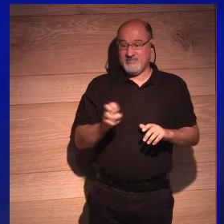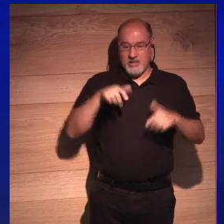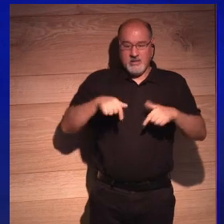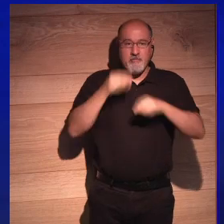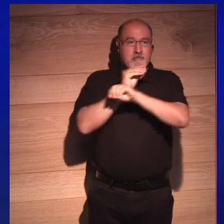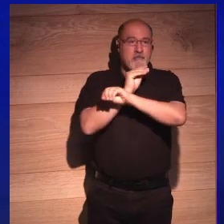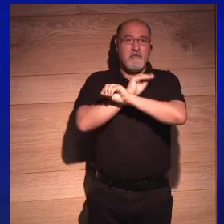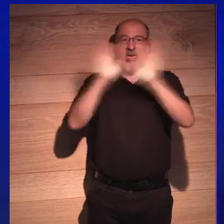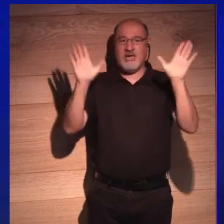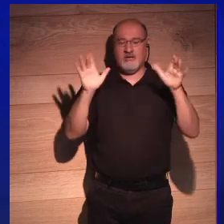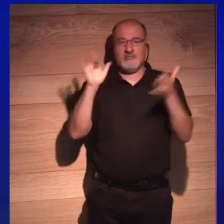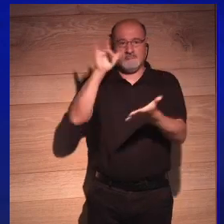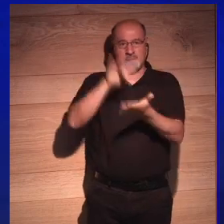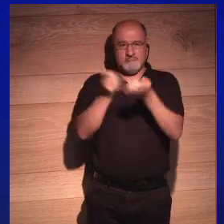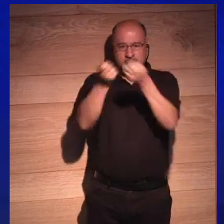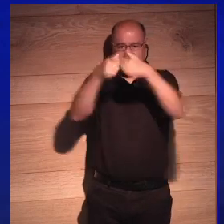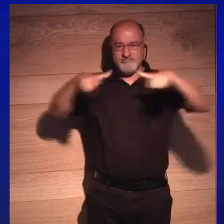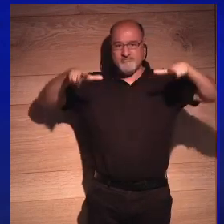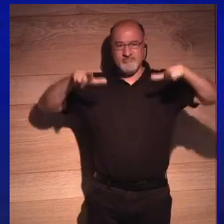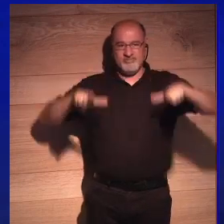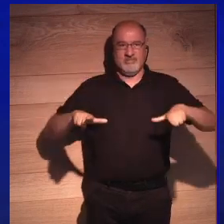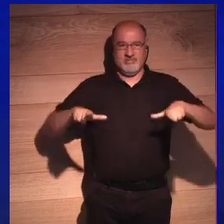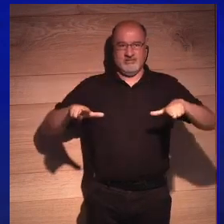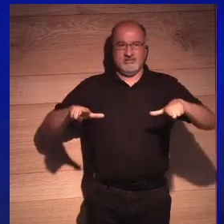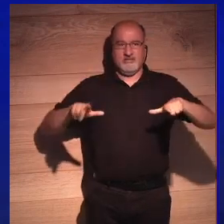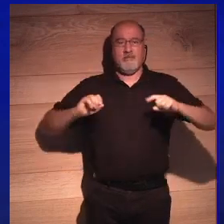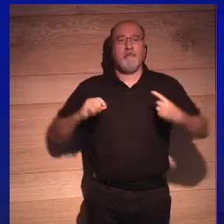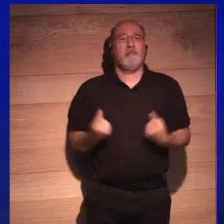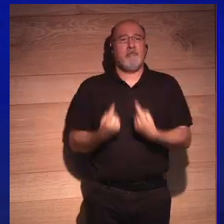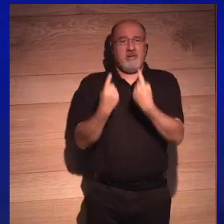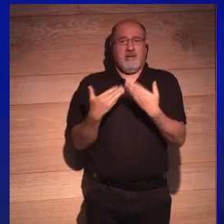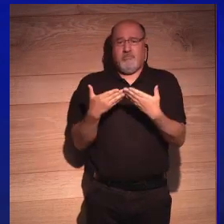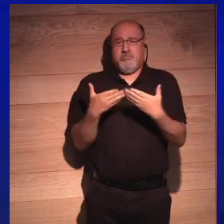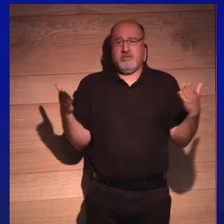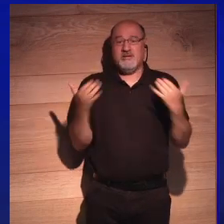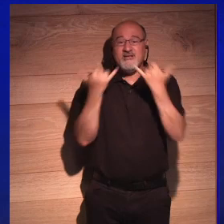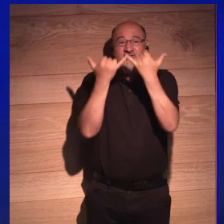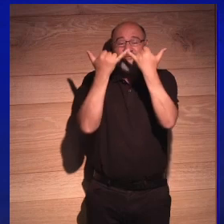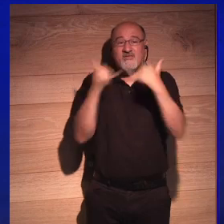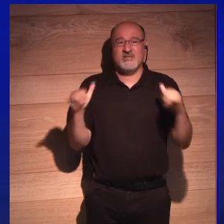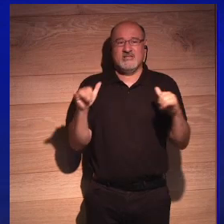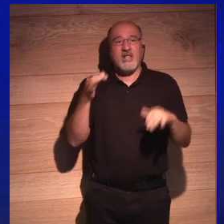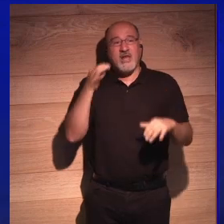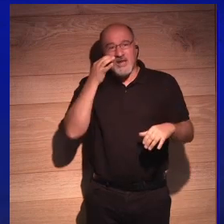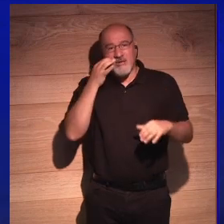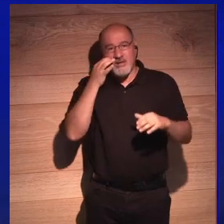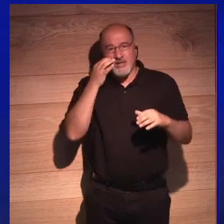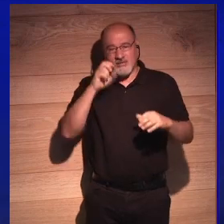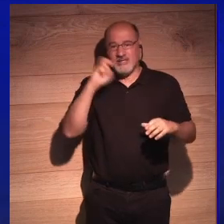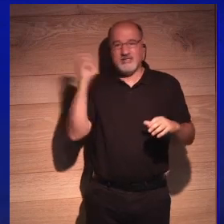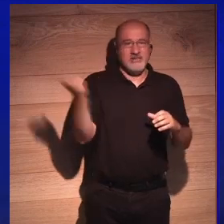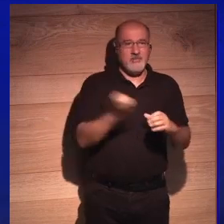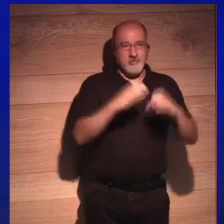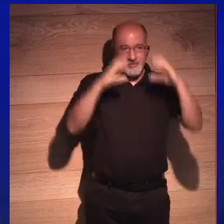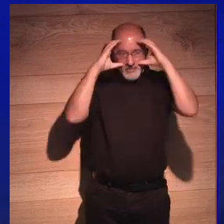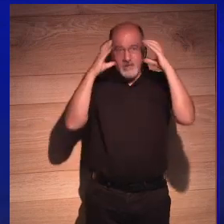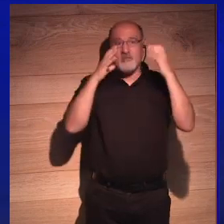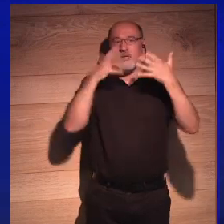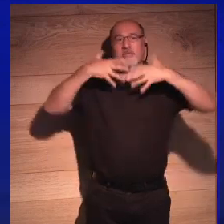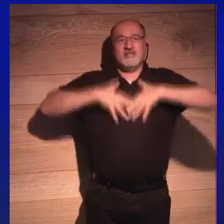that this was the best place for this first festival